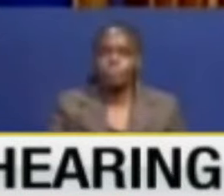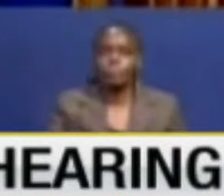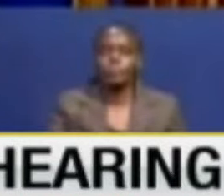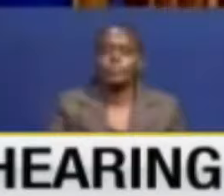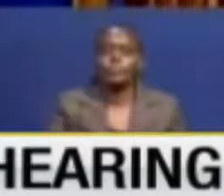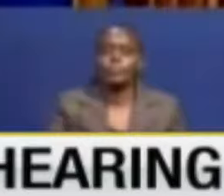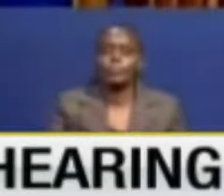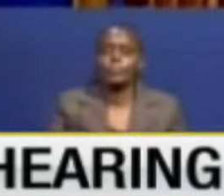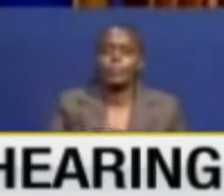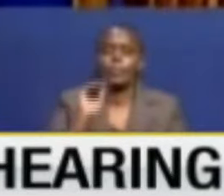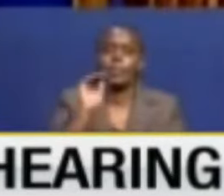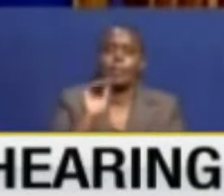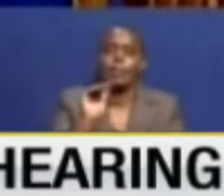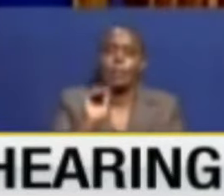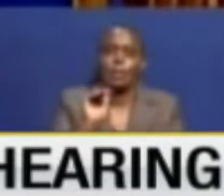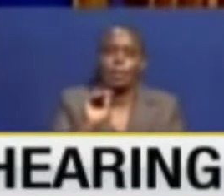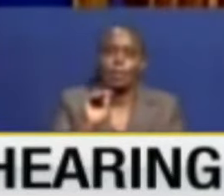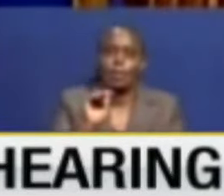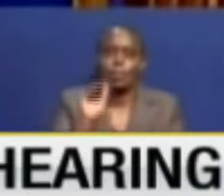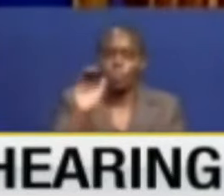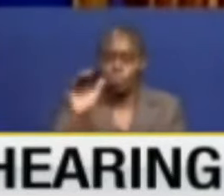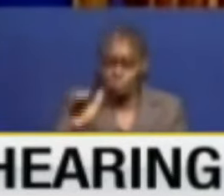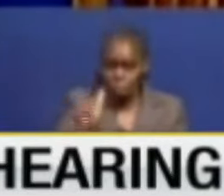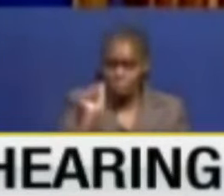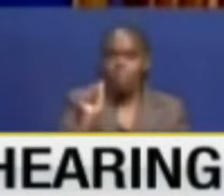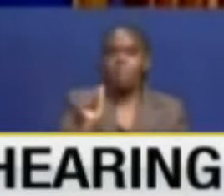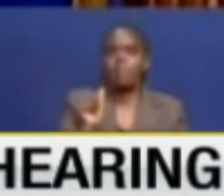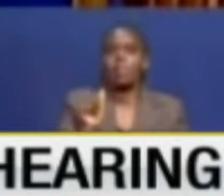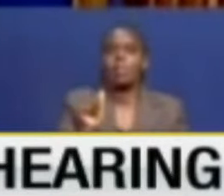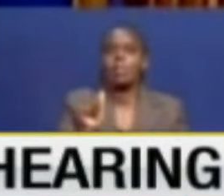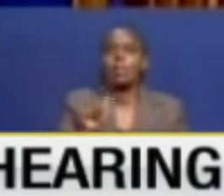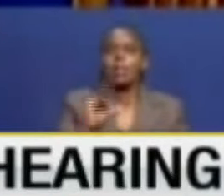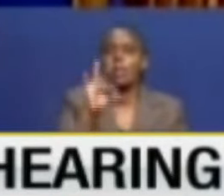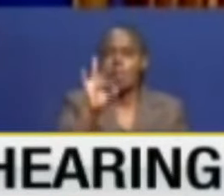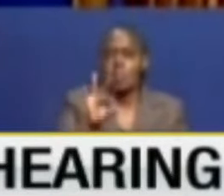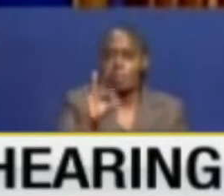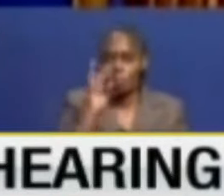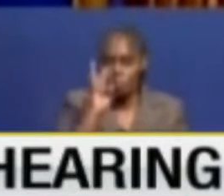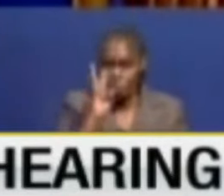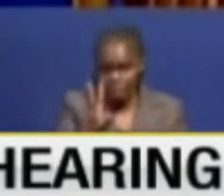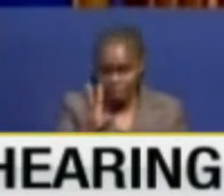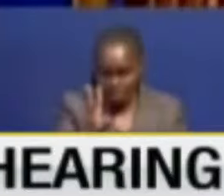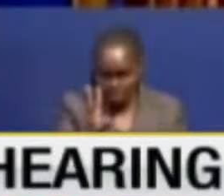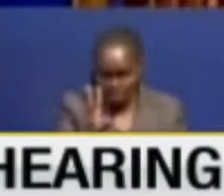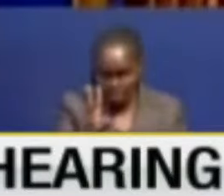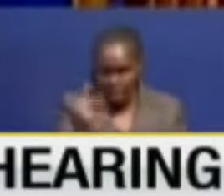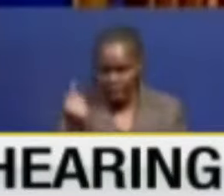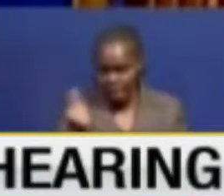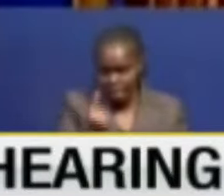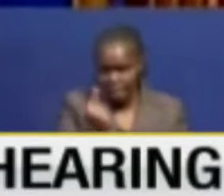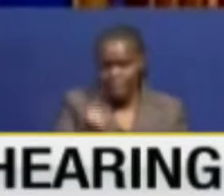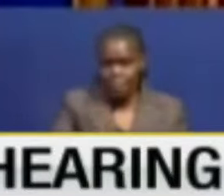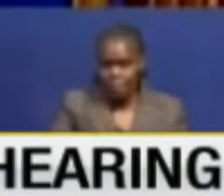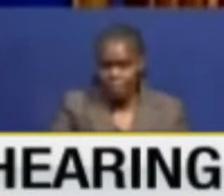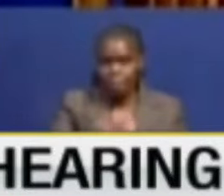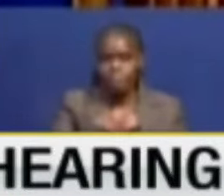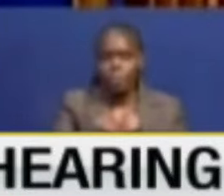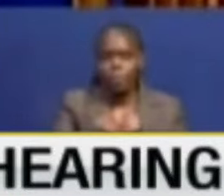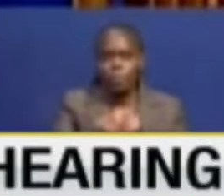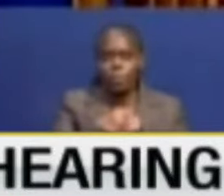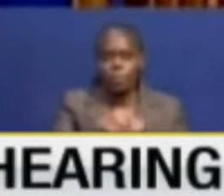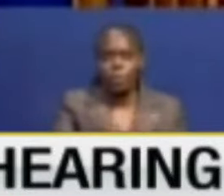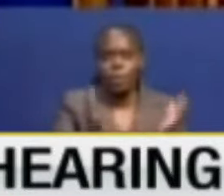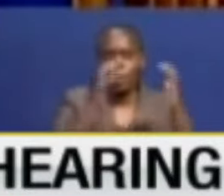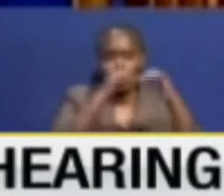The request to issue summons to three witnesses to come and support